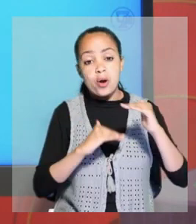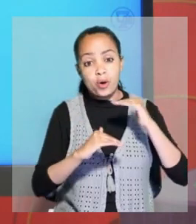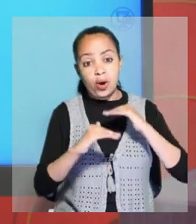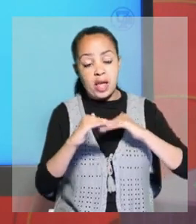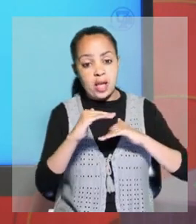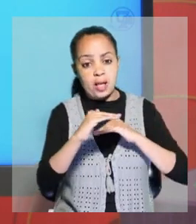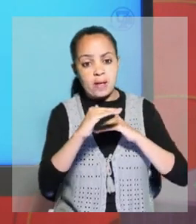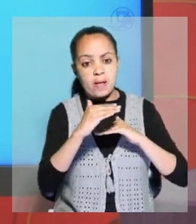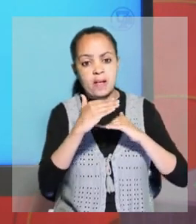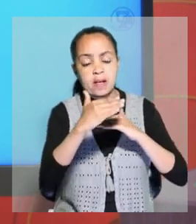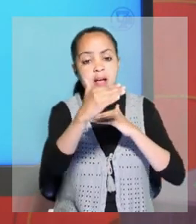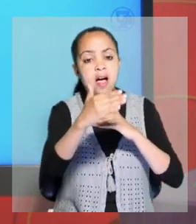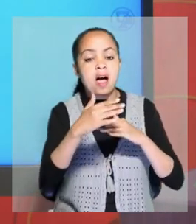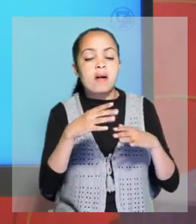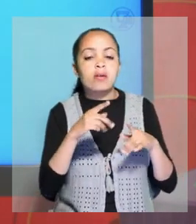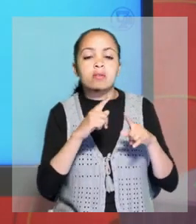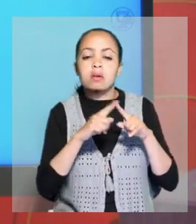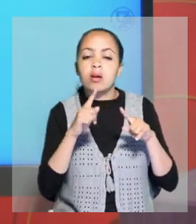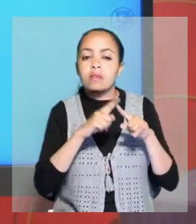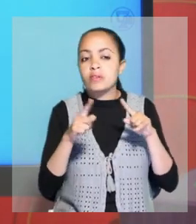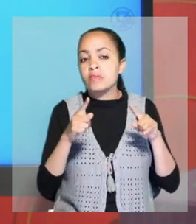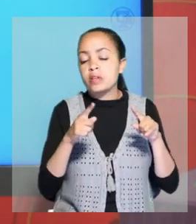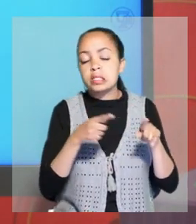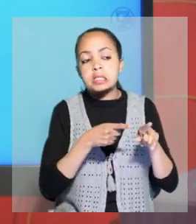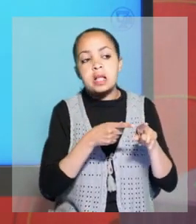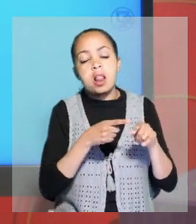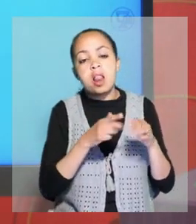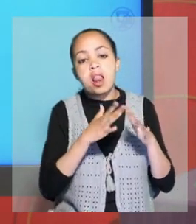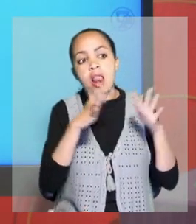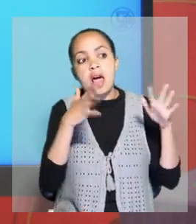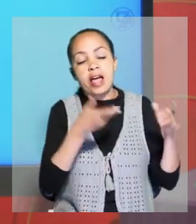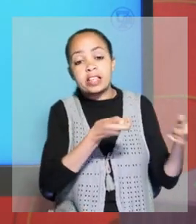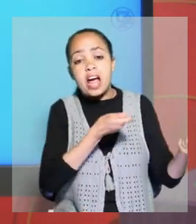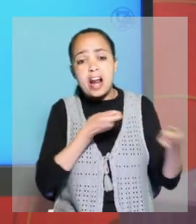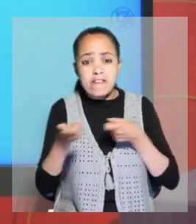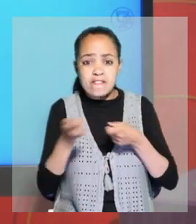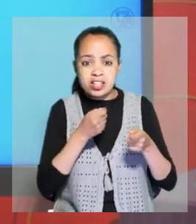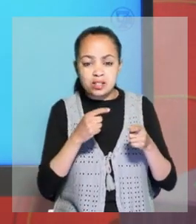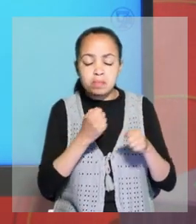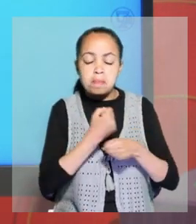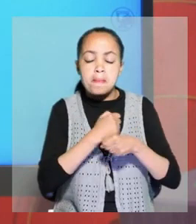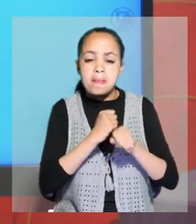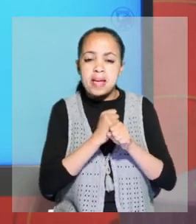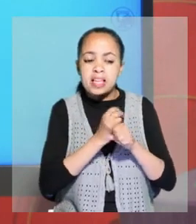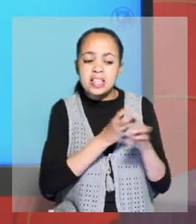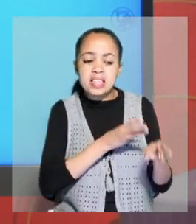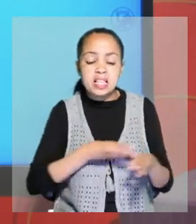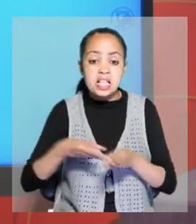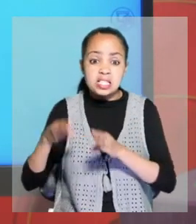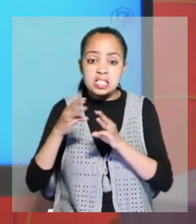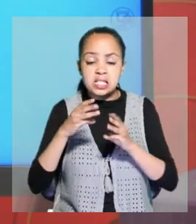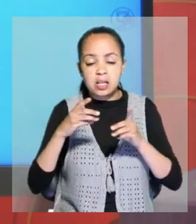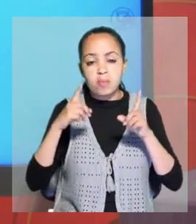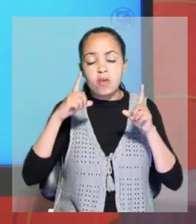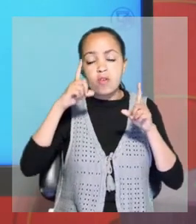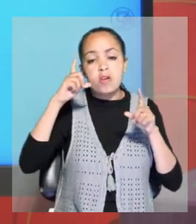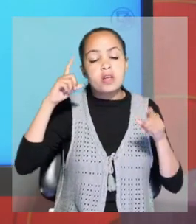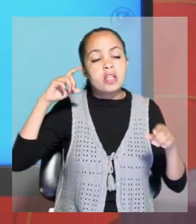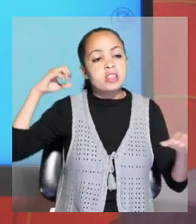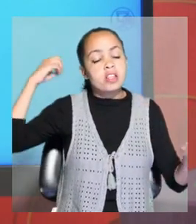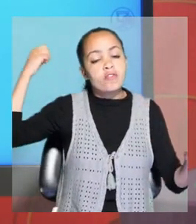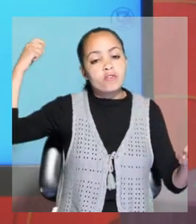pigment molecule harvest different wavelengths of light, which makes the system of photosynthesis to